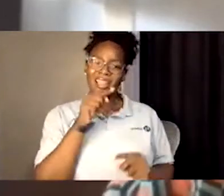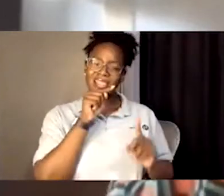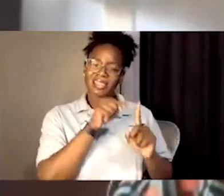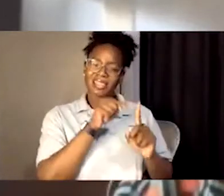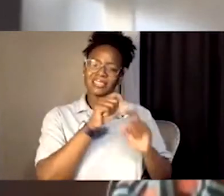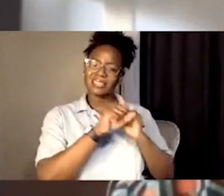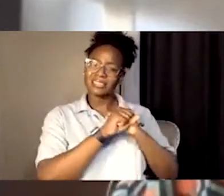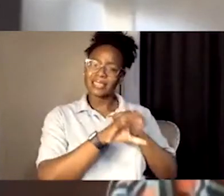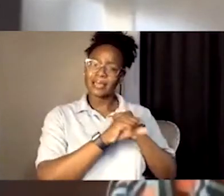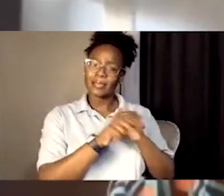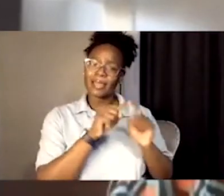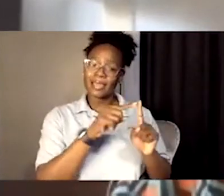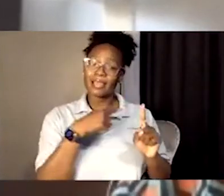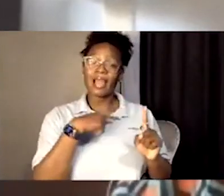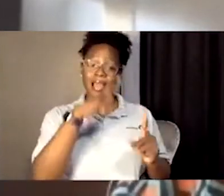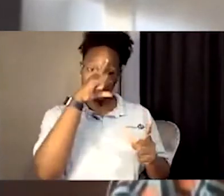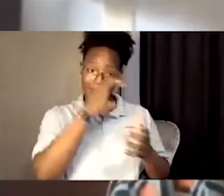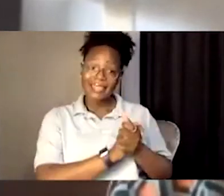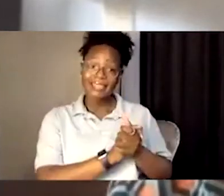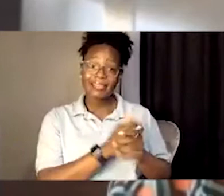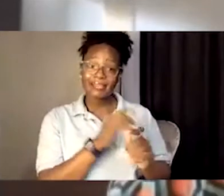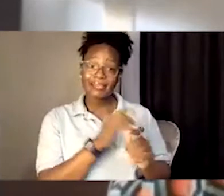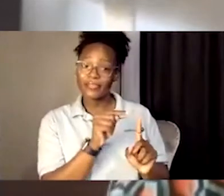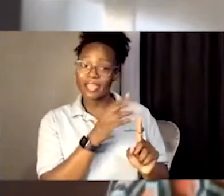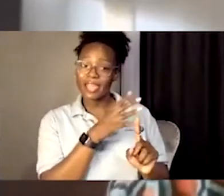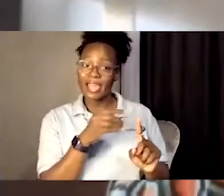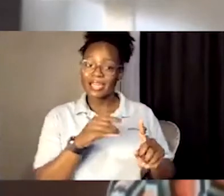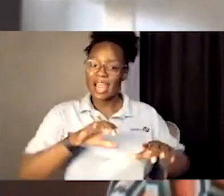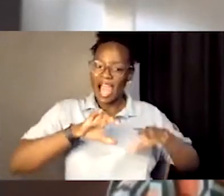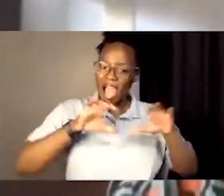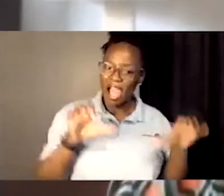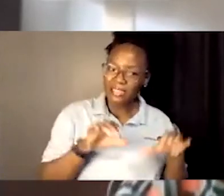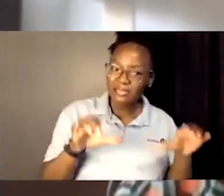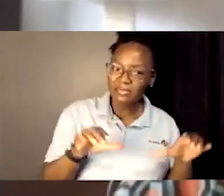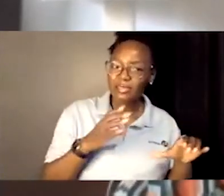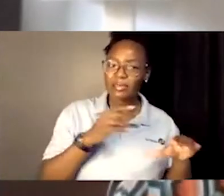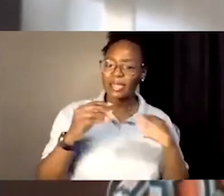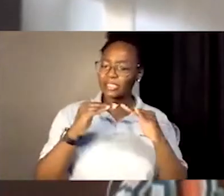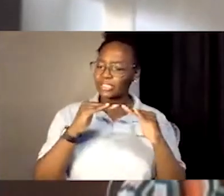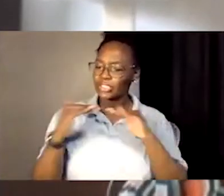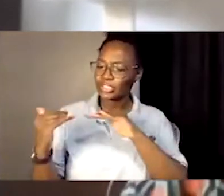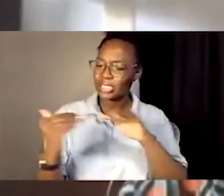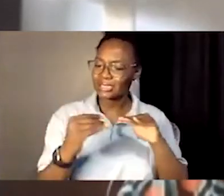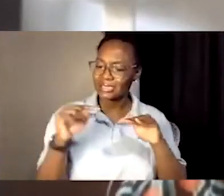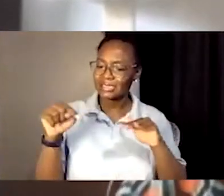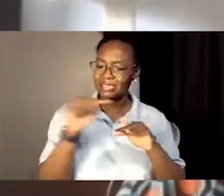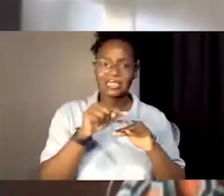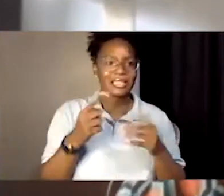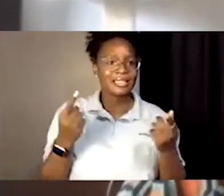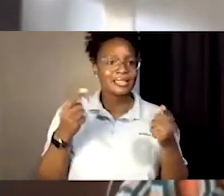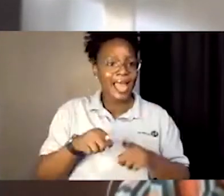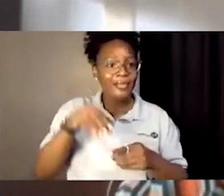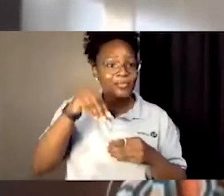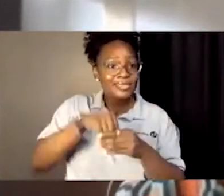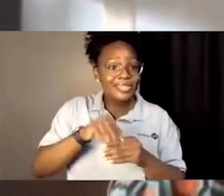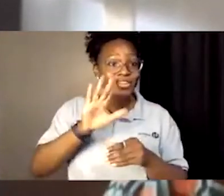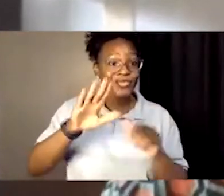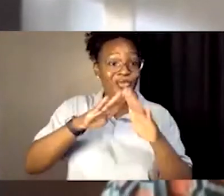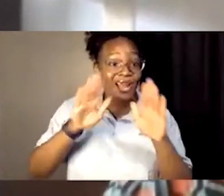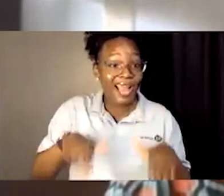activism and justice happens in your living room. Change can happen in your living